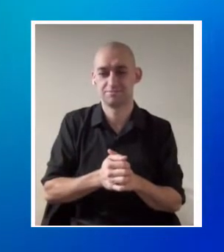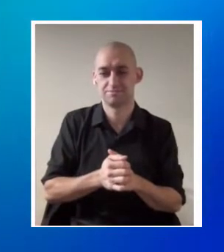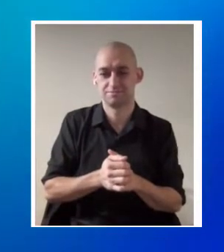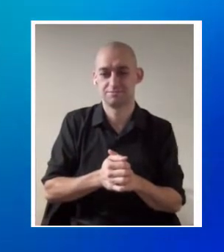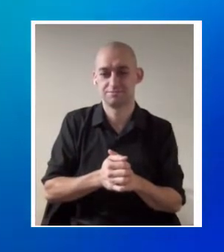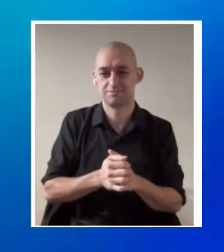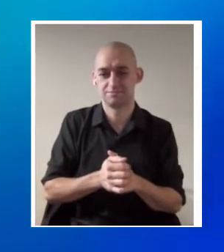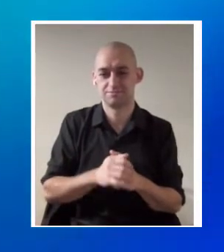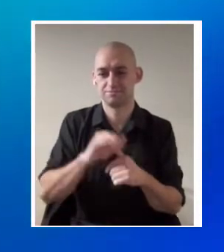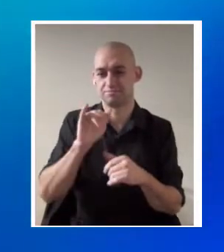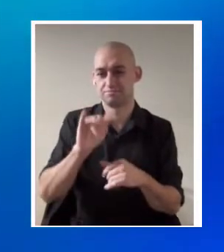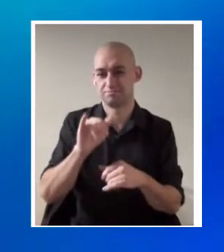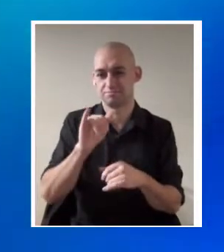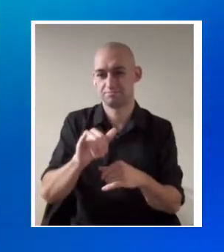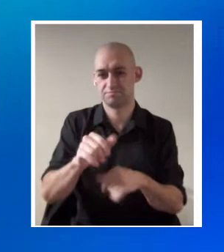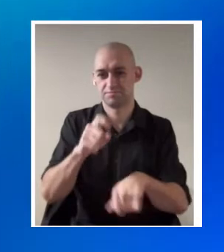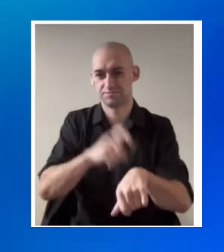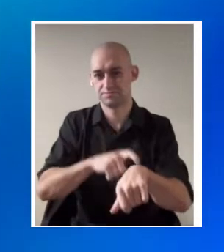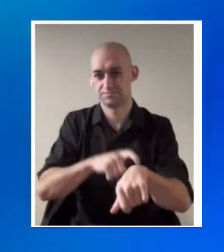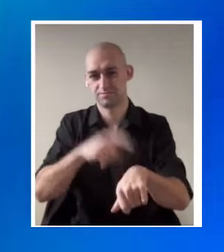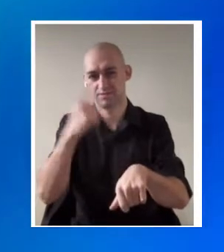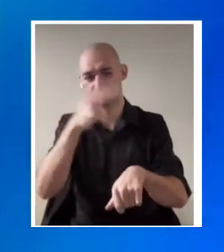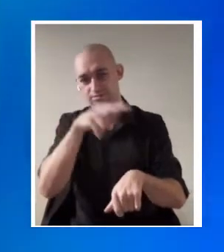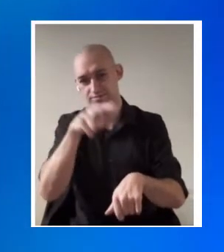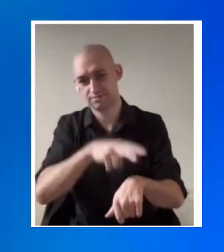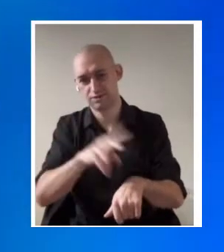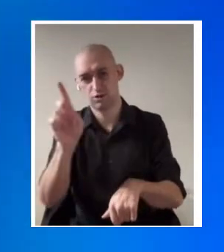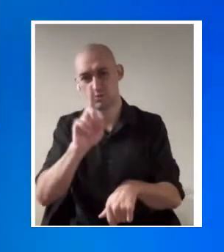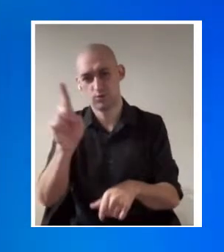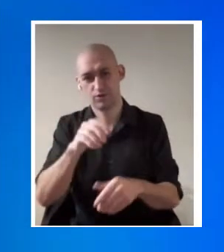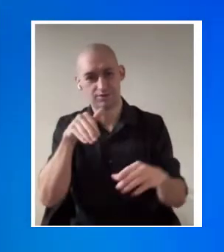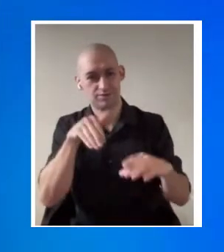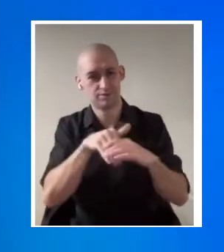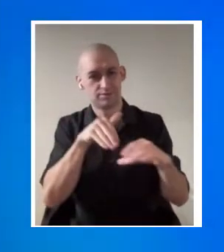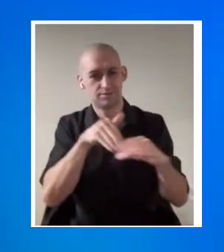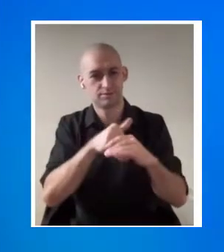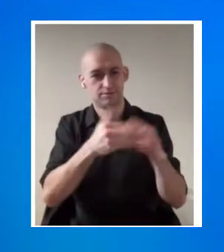will now have Satari review where you can access the community survey.